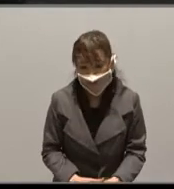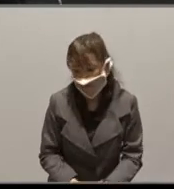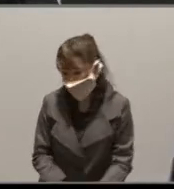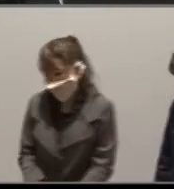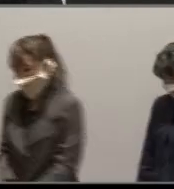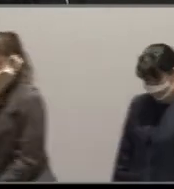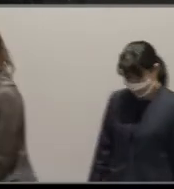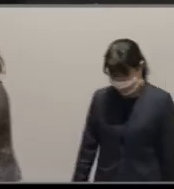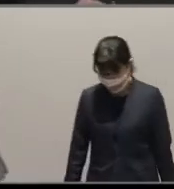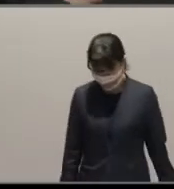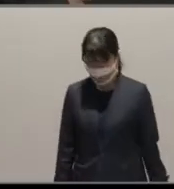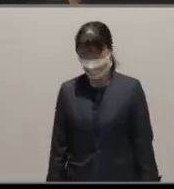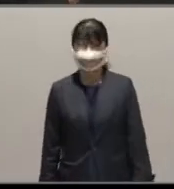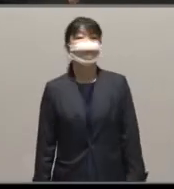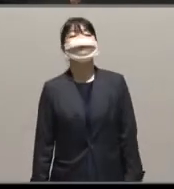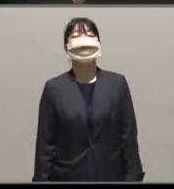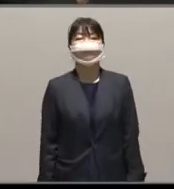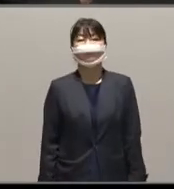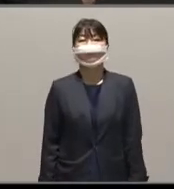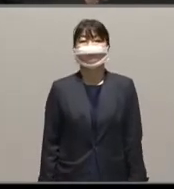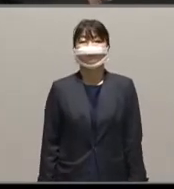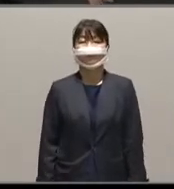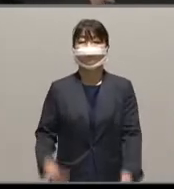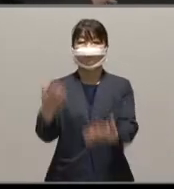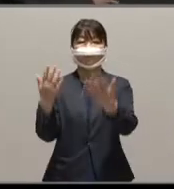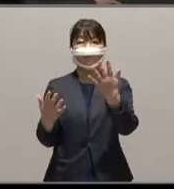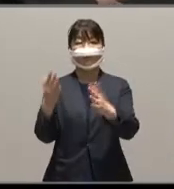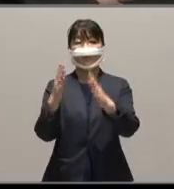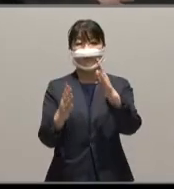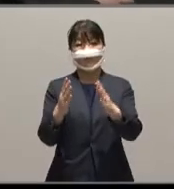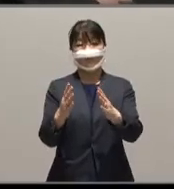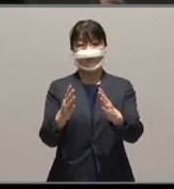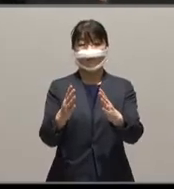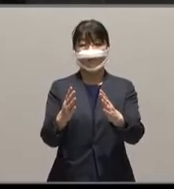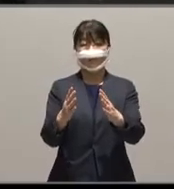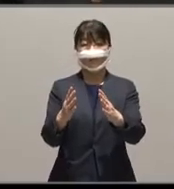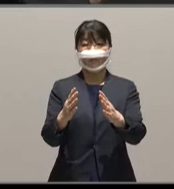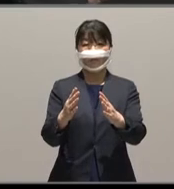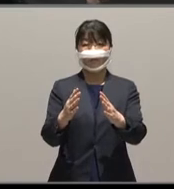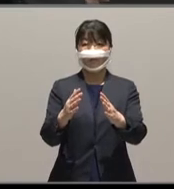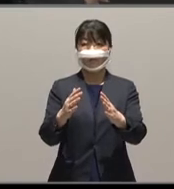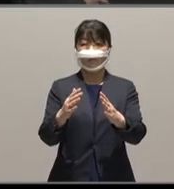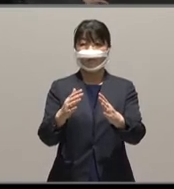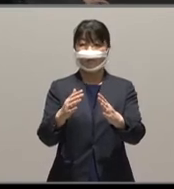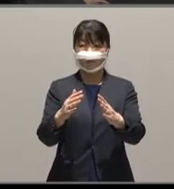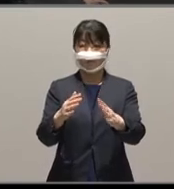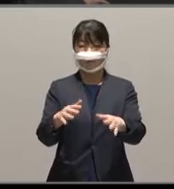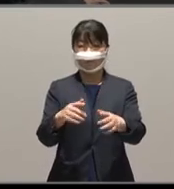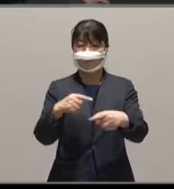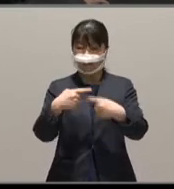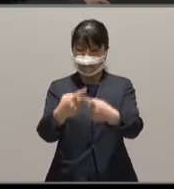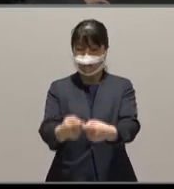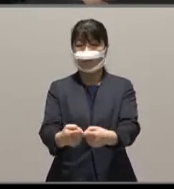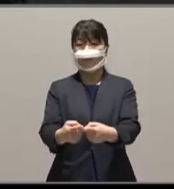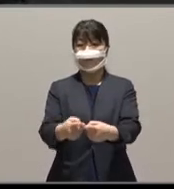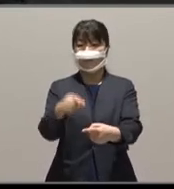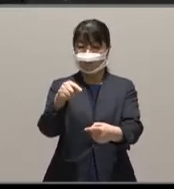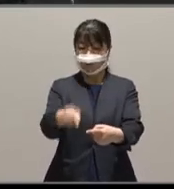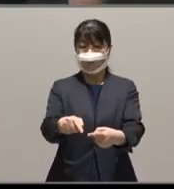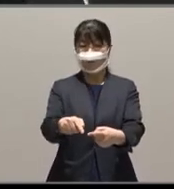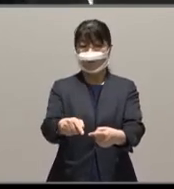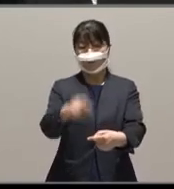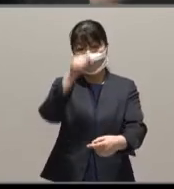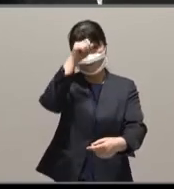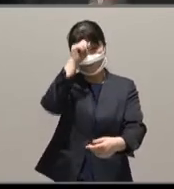and totally it showed a significant positive impact. So as such, forest